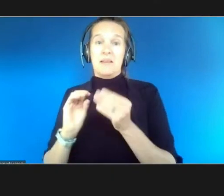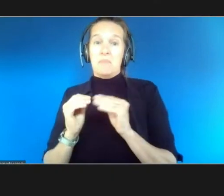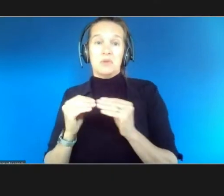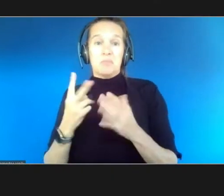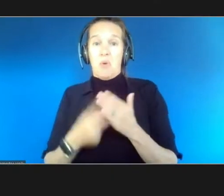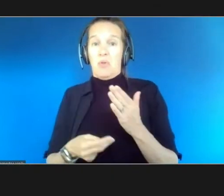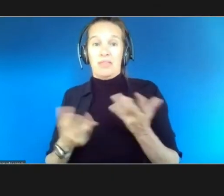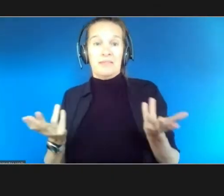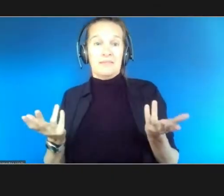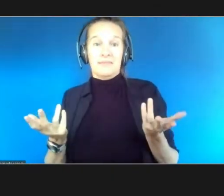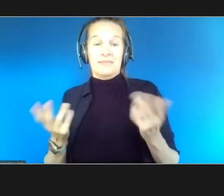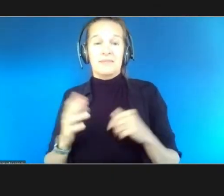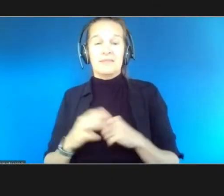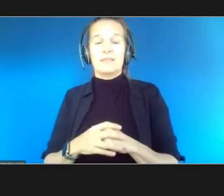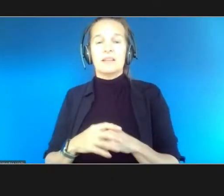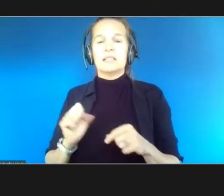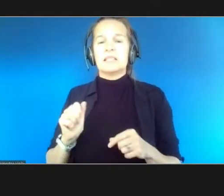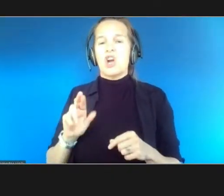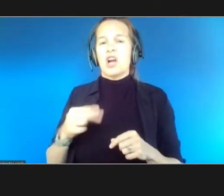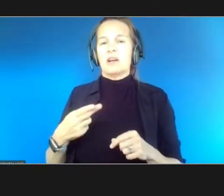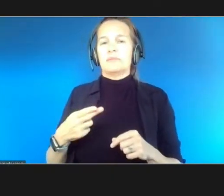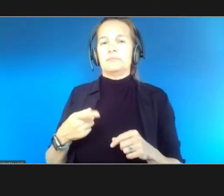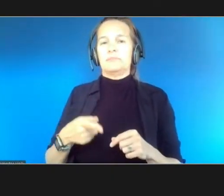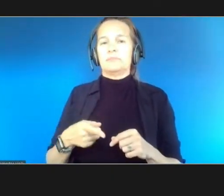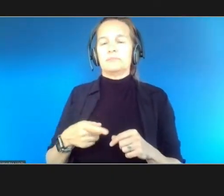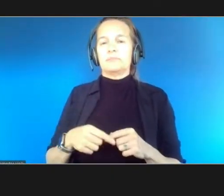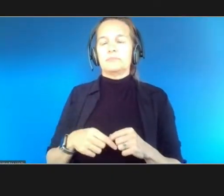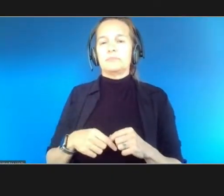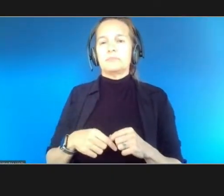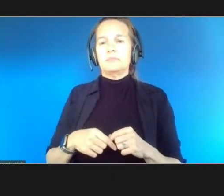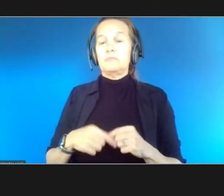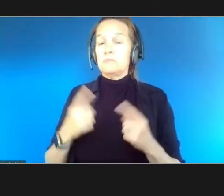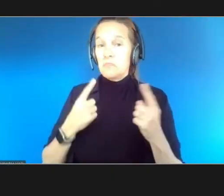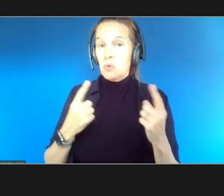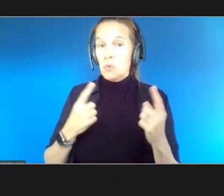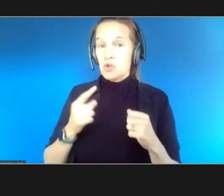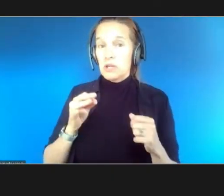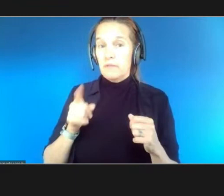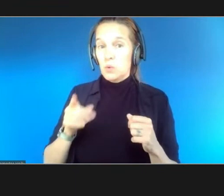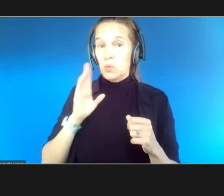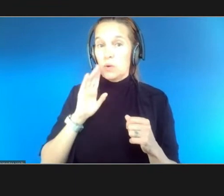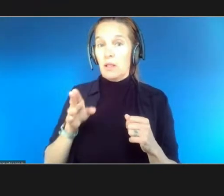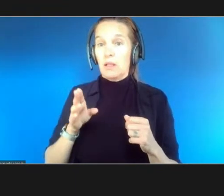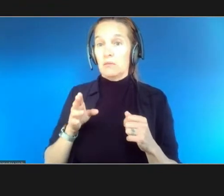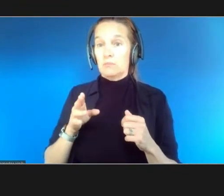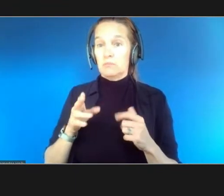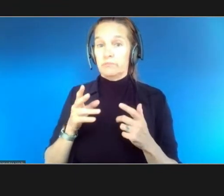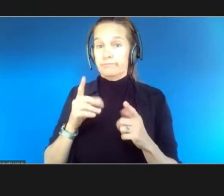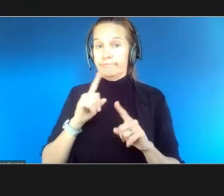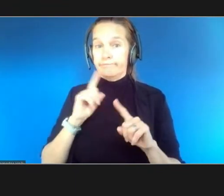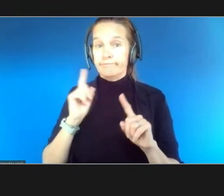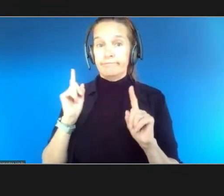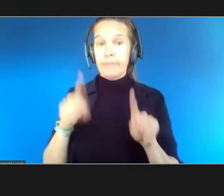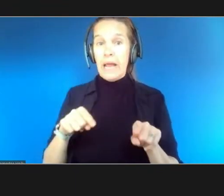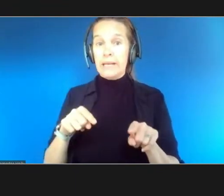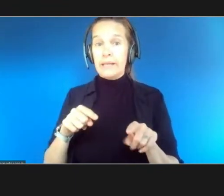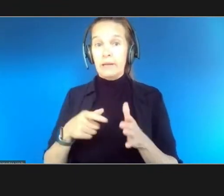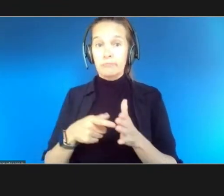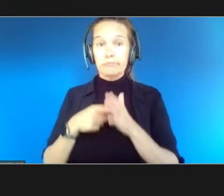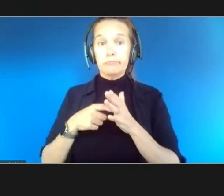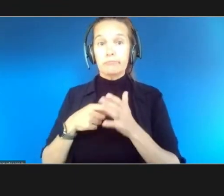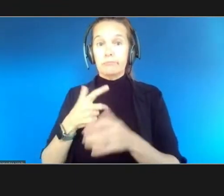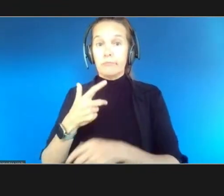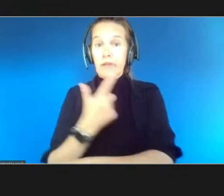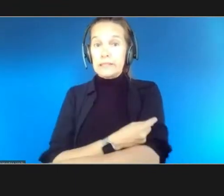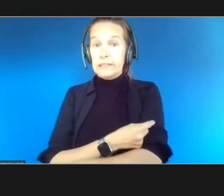I'm wondering if there's any consideration to toughen up on vaccine mandates. I know that you just talked about